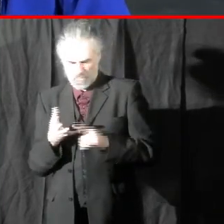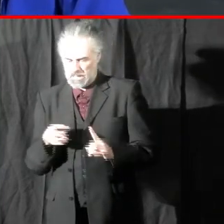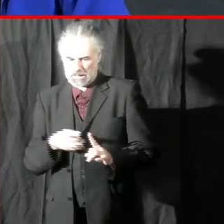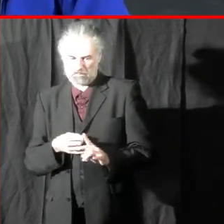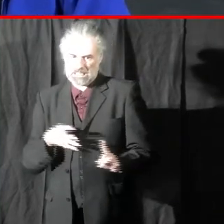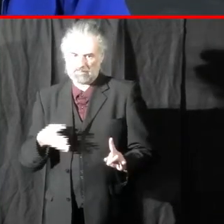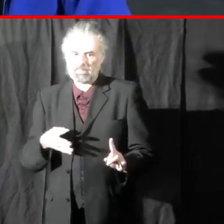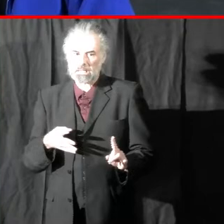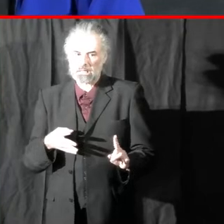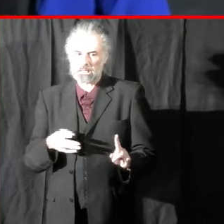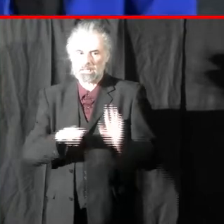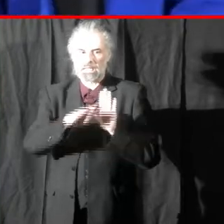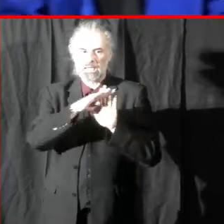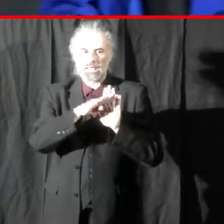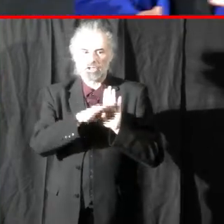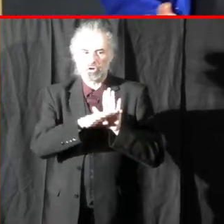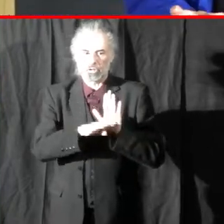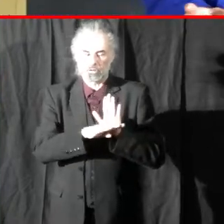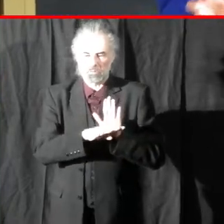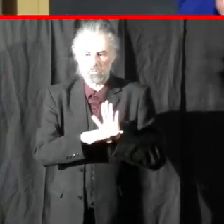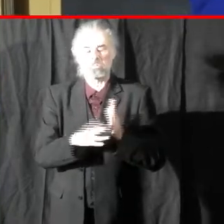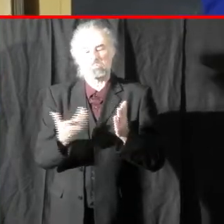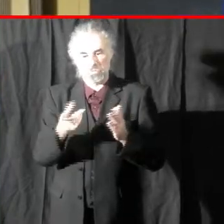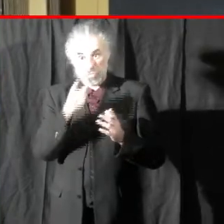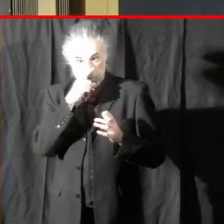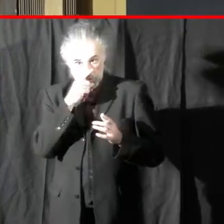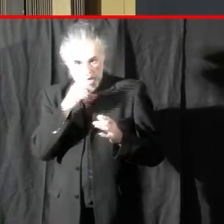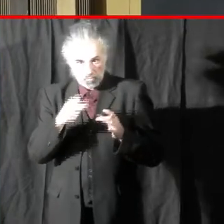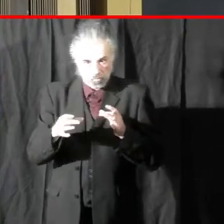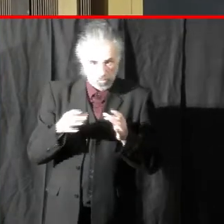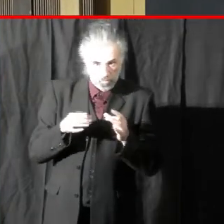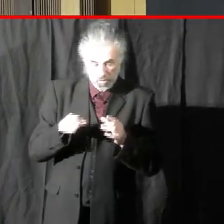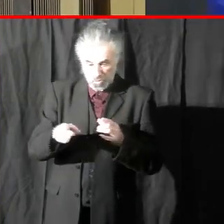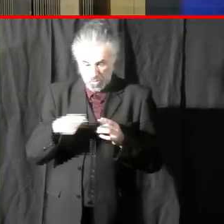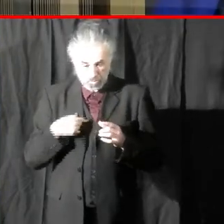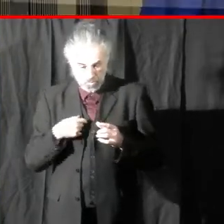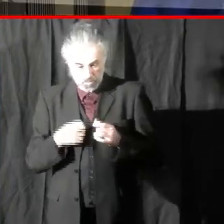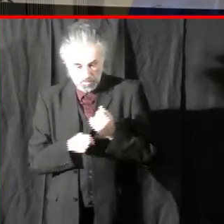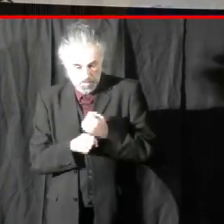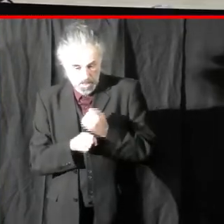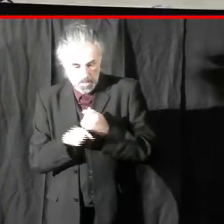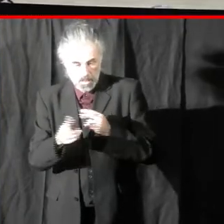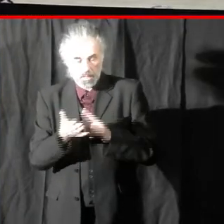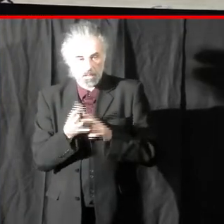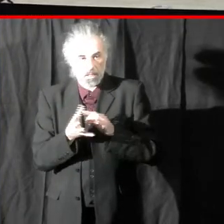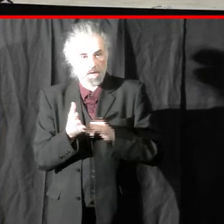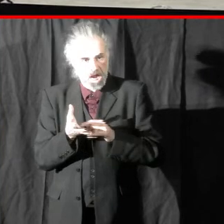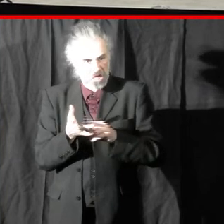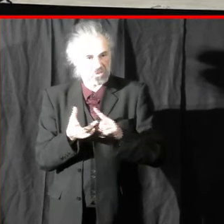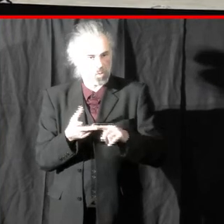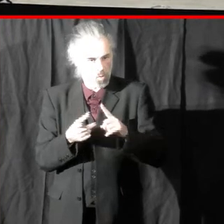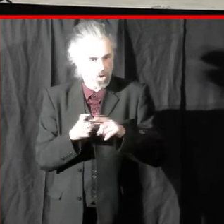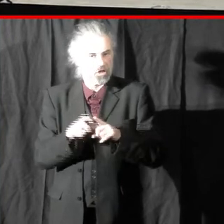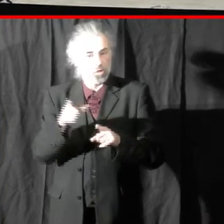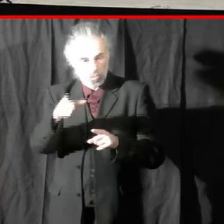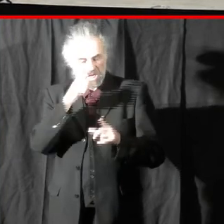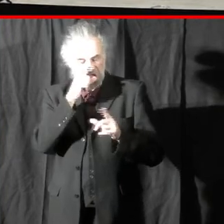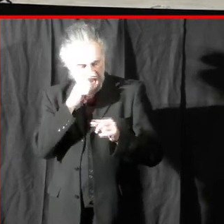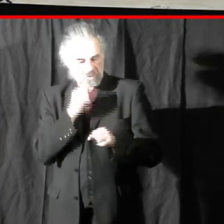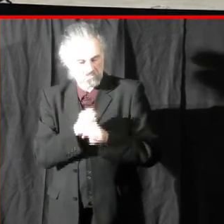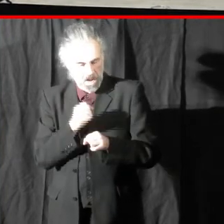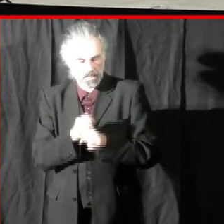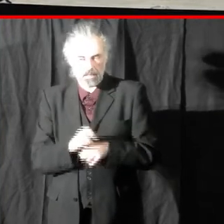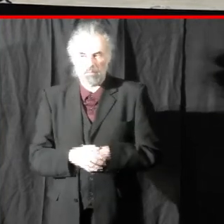Absolutely, yeah. Yeah. Okay. Yeah. And you can engineer it. So if you wanted to make nastoids, you really could. Oh, interesting. All right. Okay.